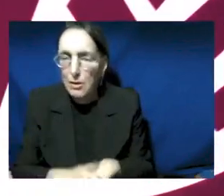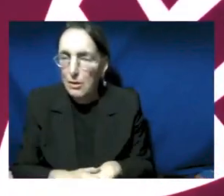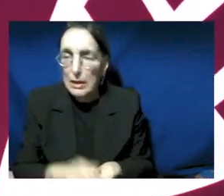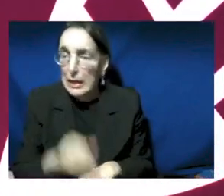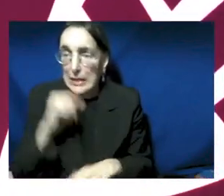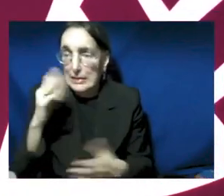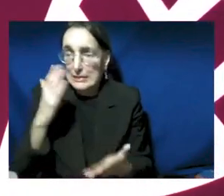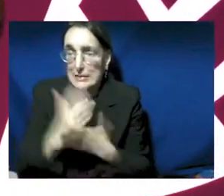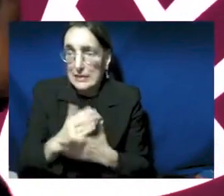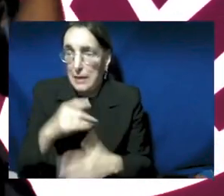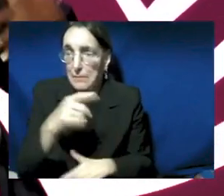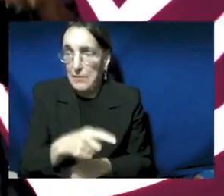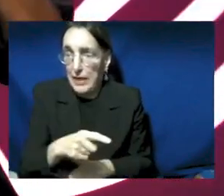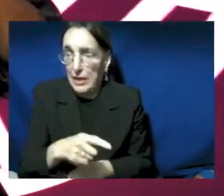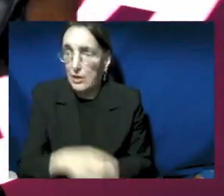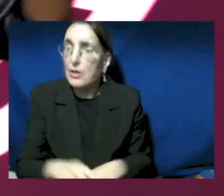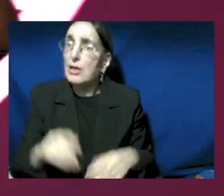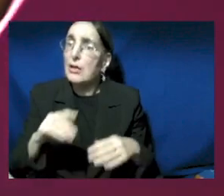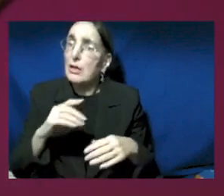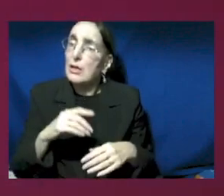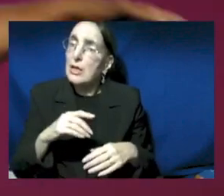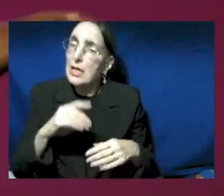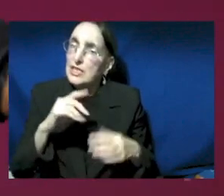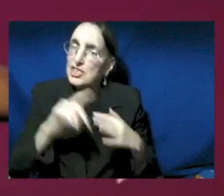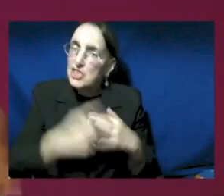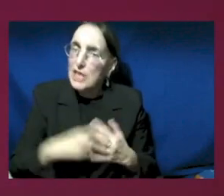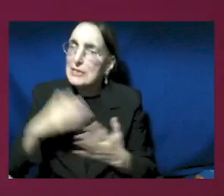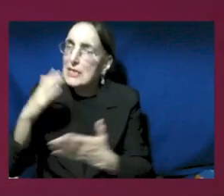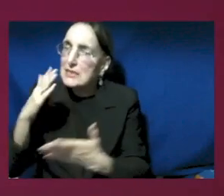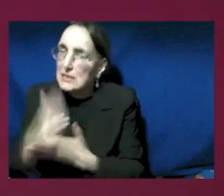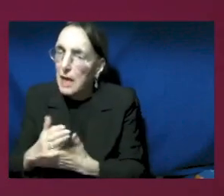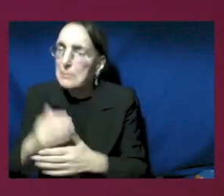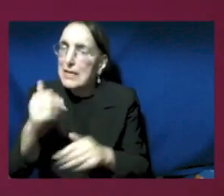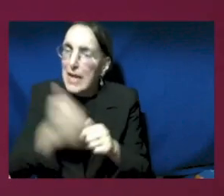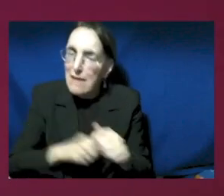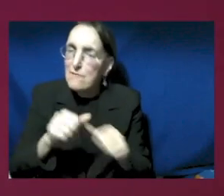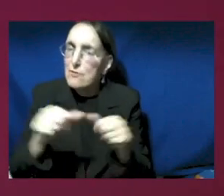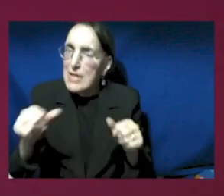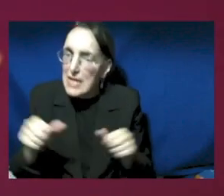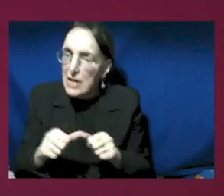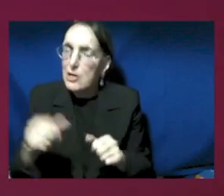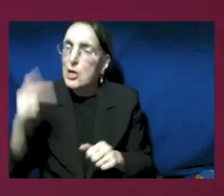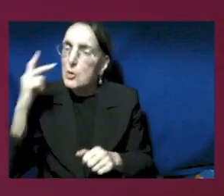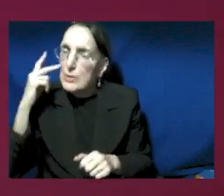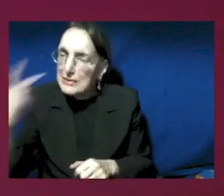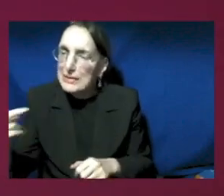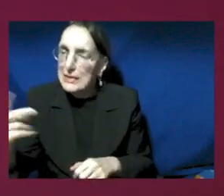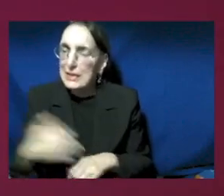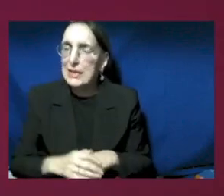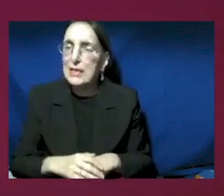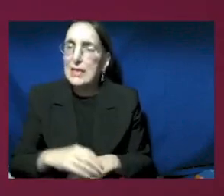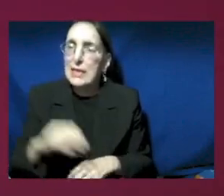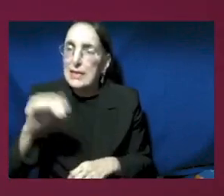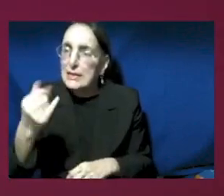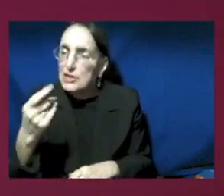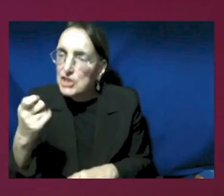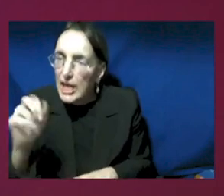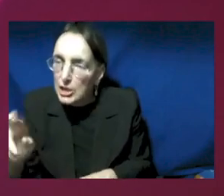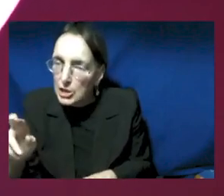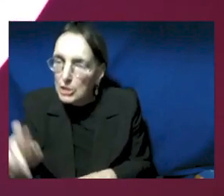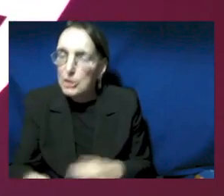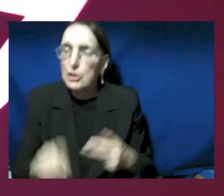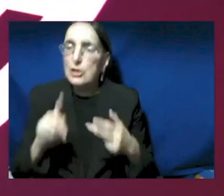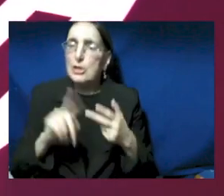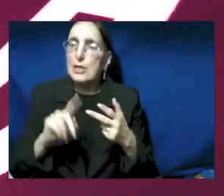there. It starts in every single area. We've seen it. We've seen it in gender. We've seen it in